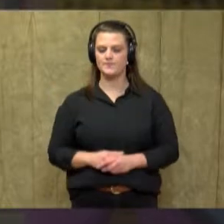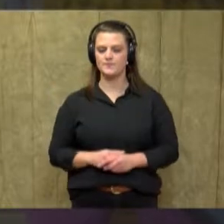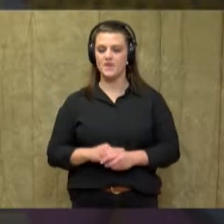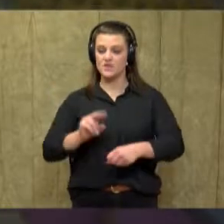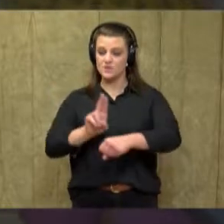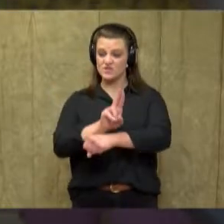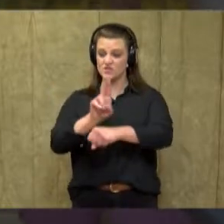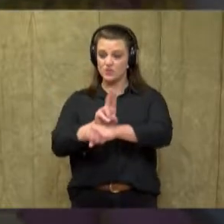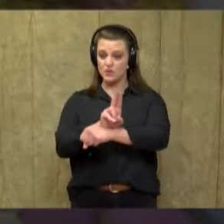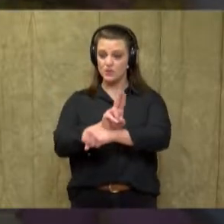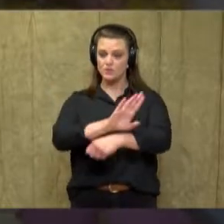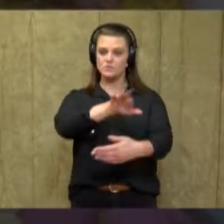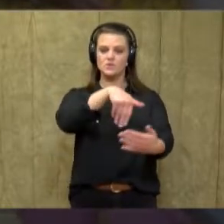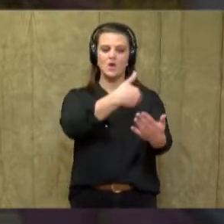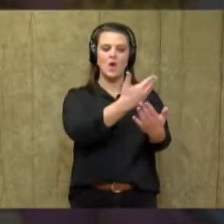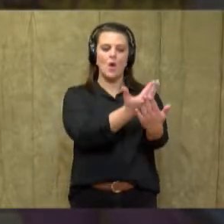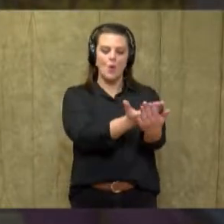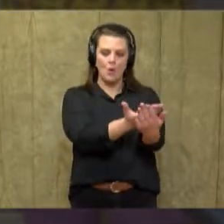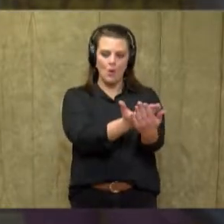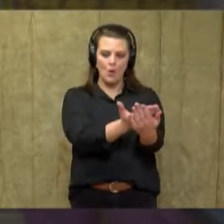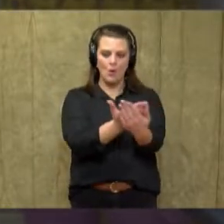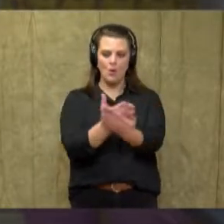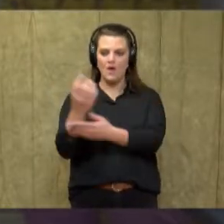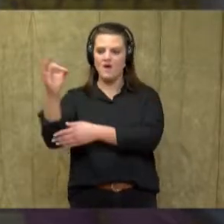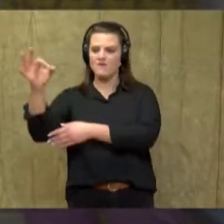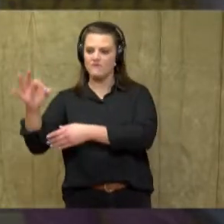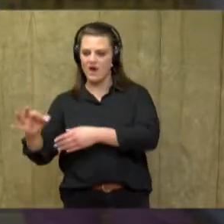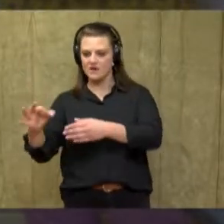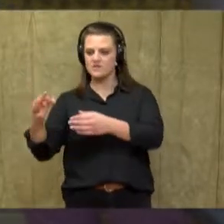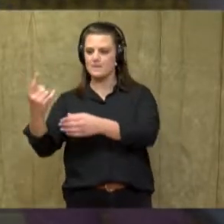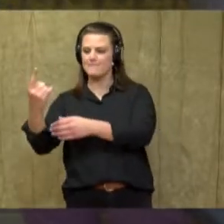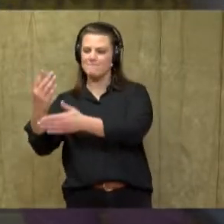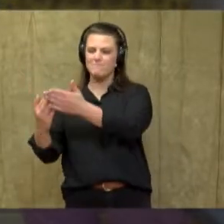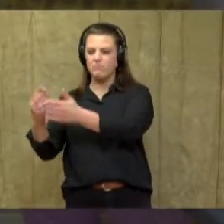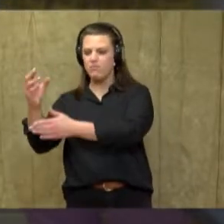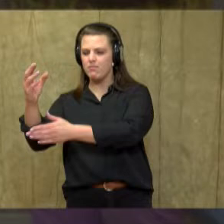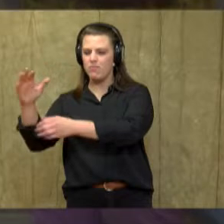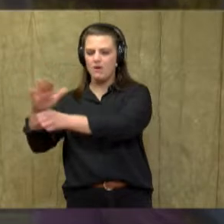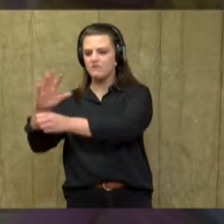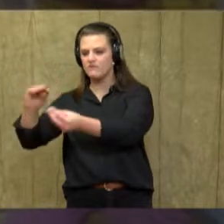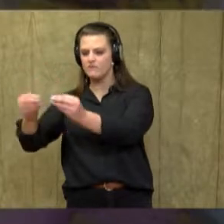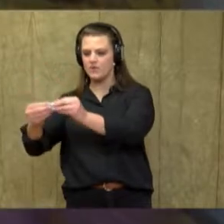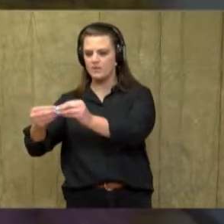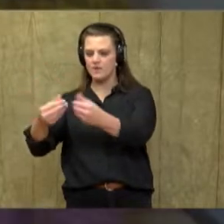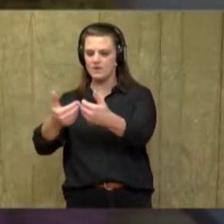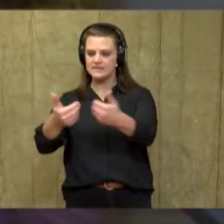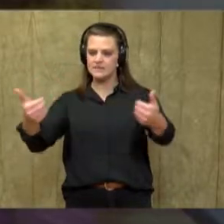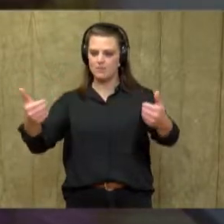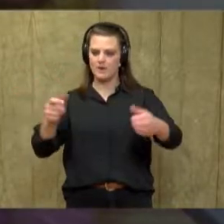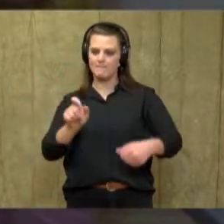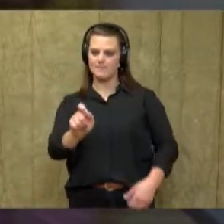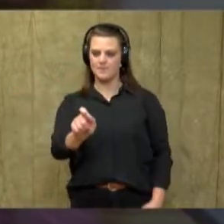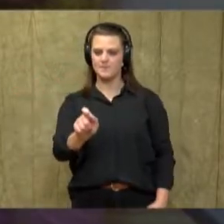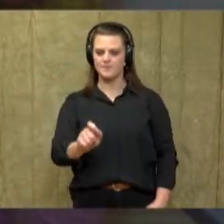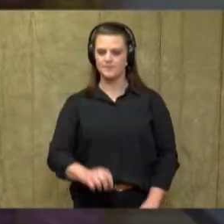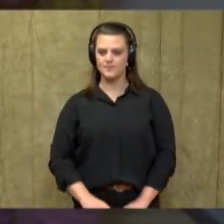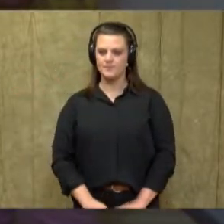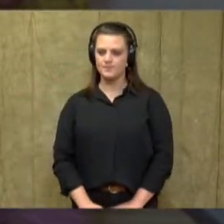and it separates our whole number from our part of a whole, our fraction.